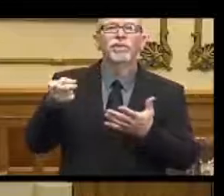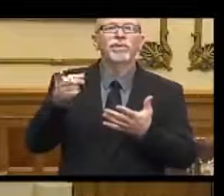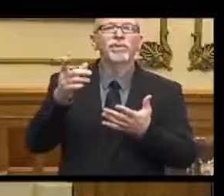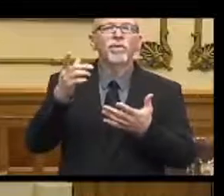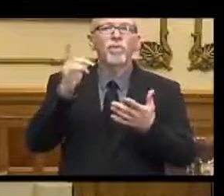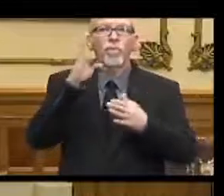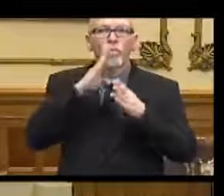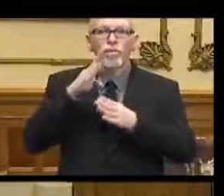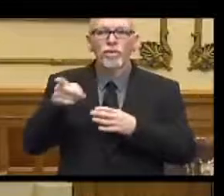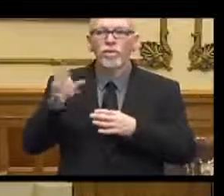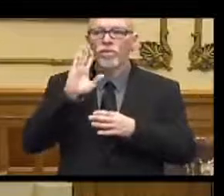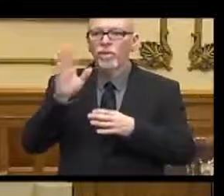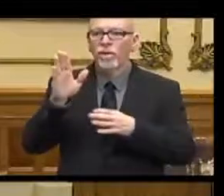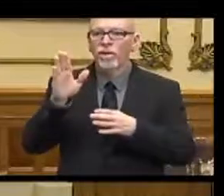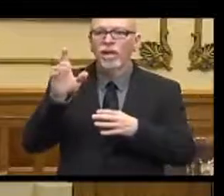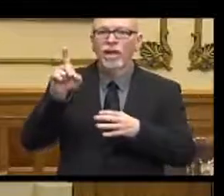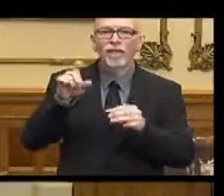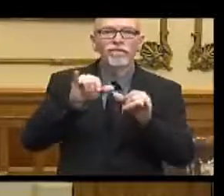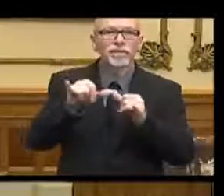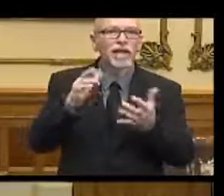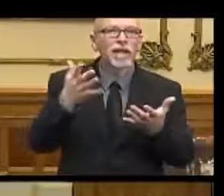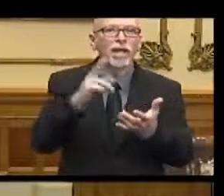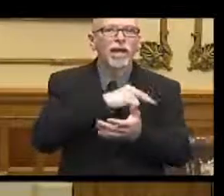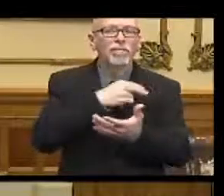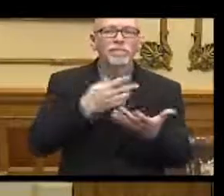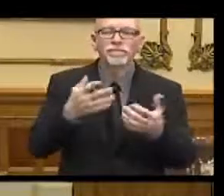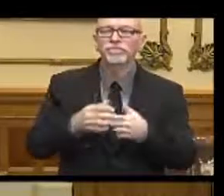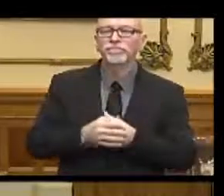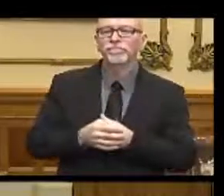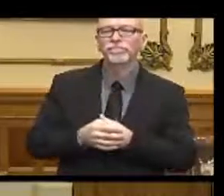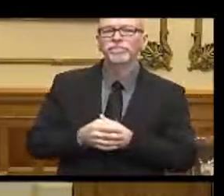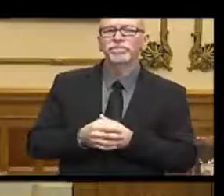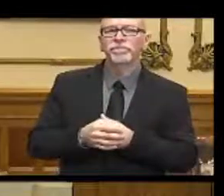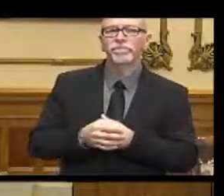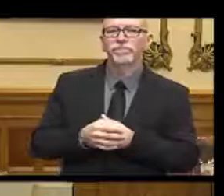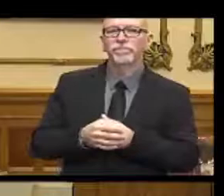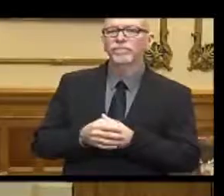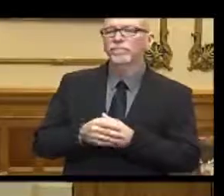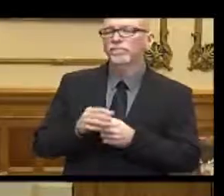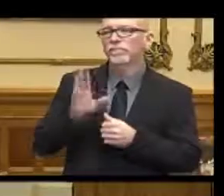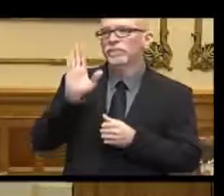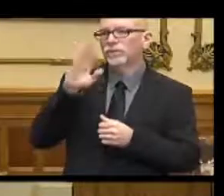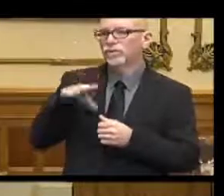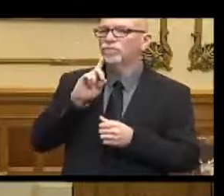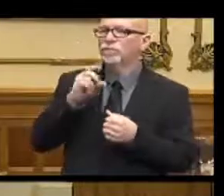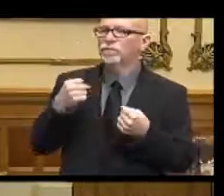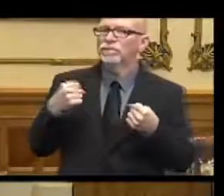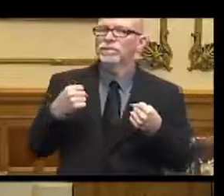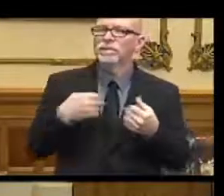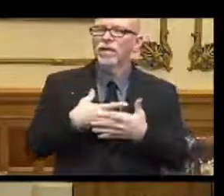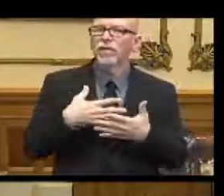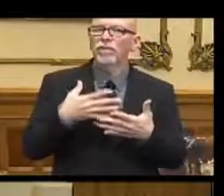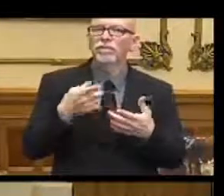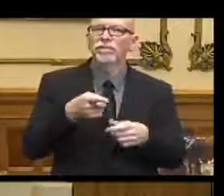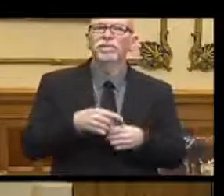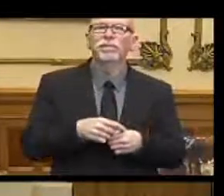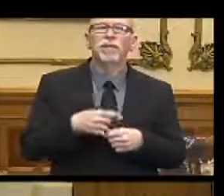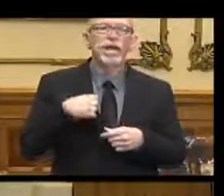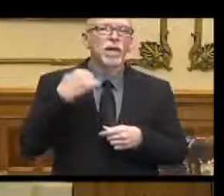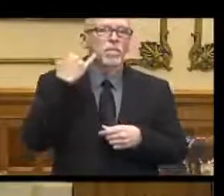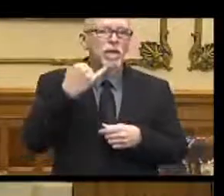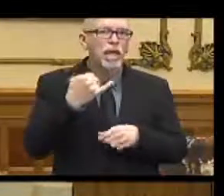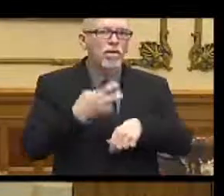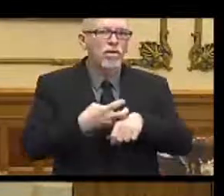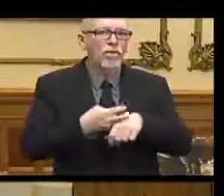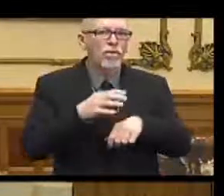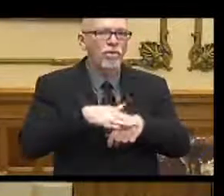worry that I may have gotten my wife ill. Right. That's a horrendous thing to have to experience, and that guilt from that, I'm sure, is very